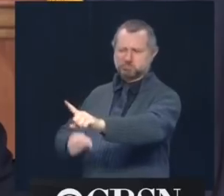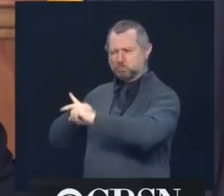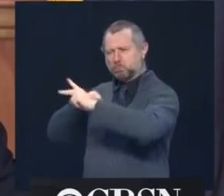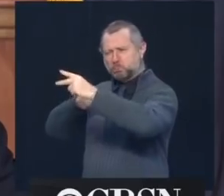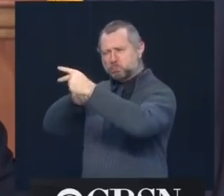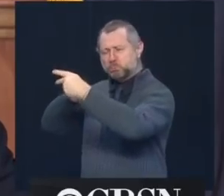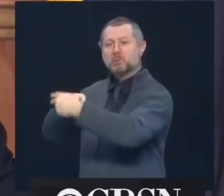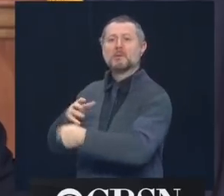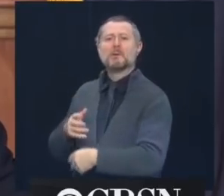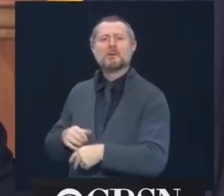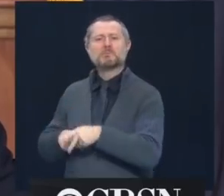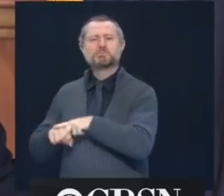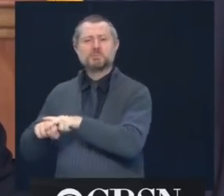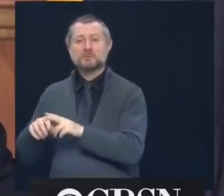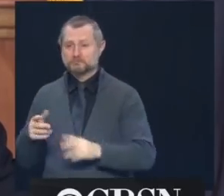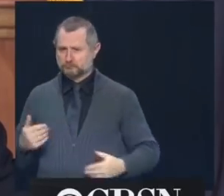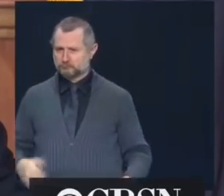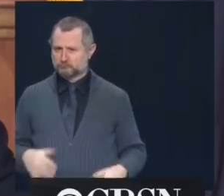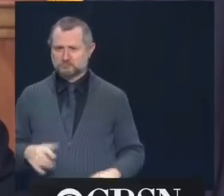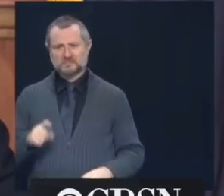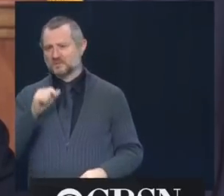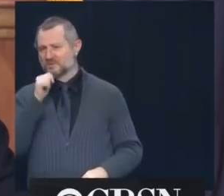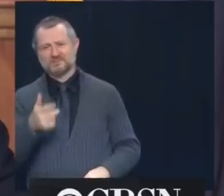officers. That's not who they are.